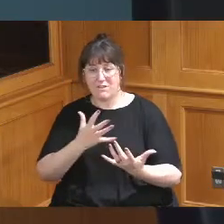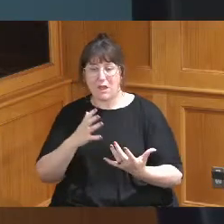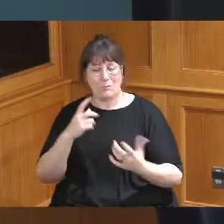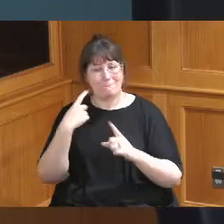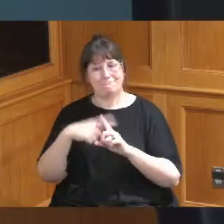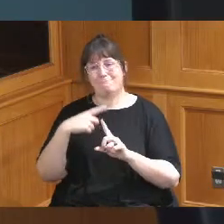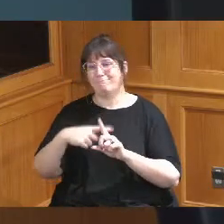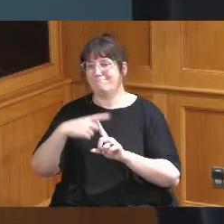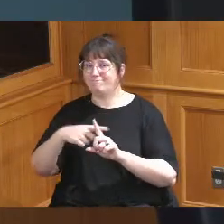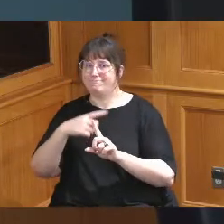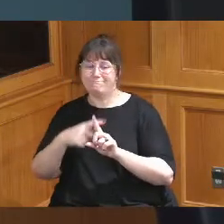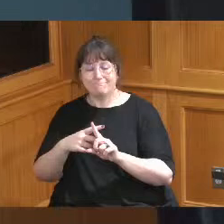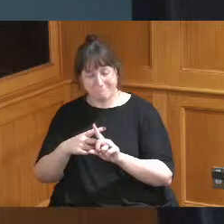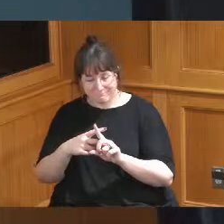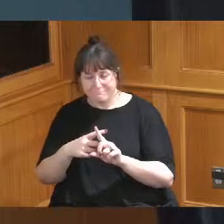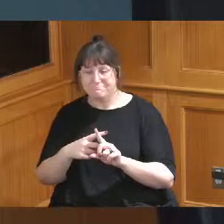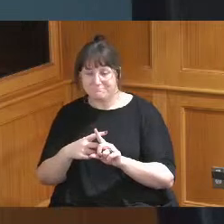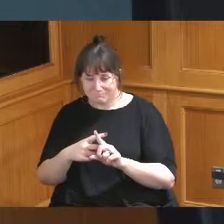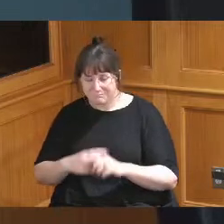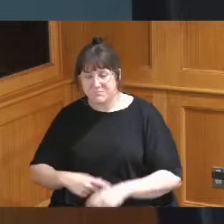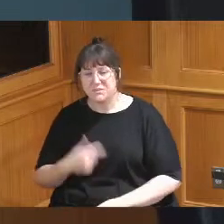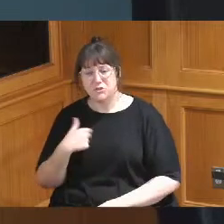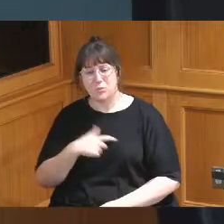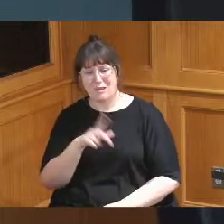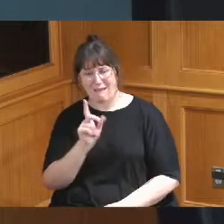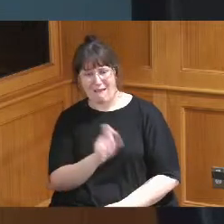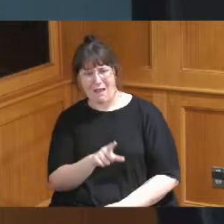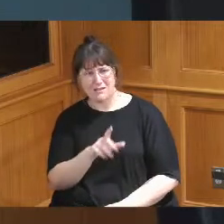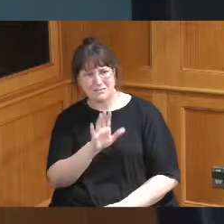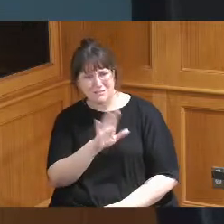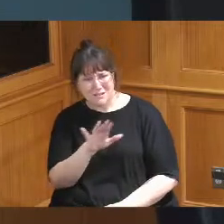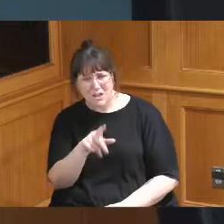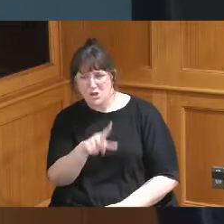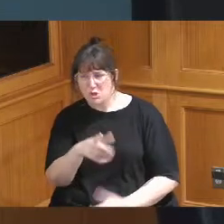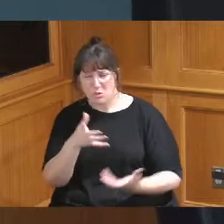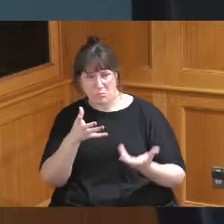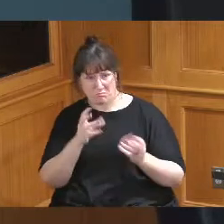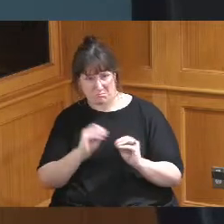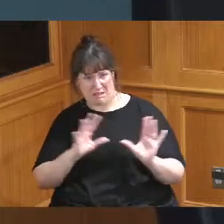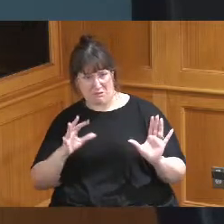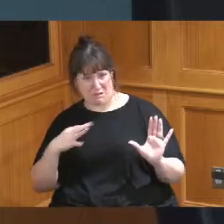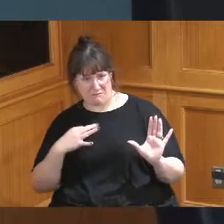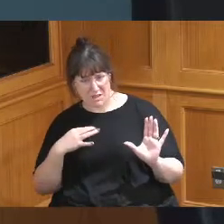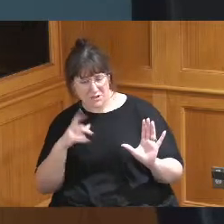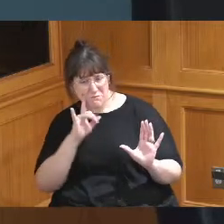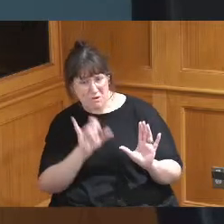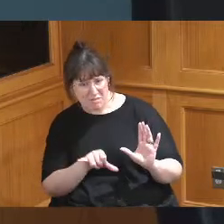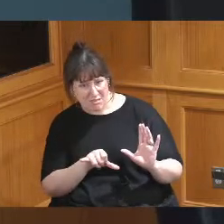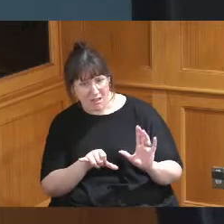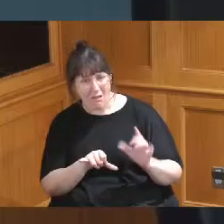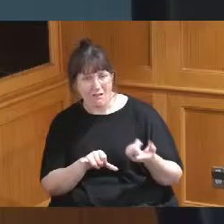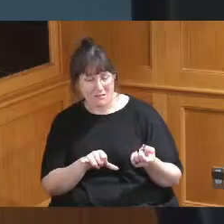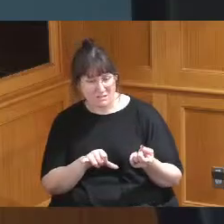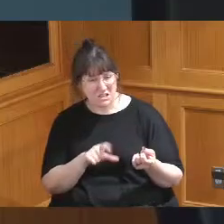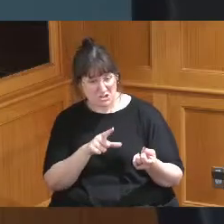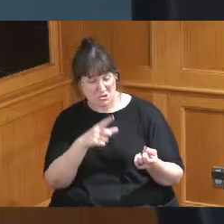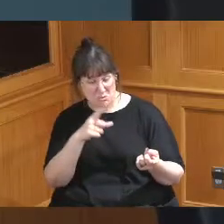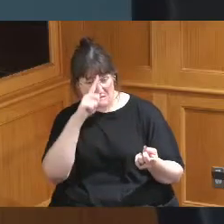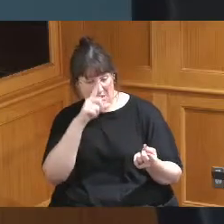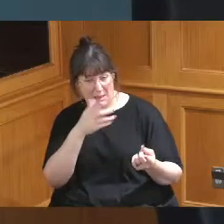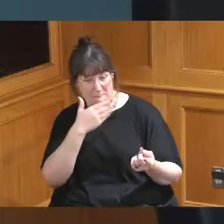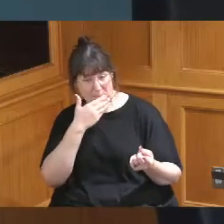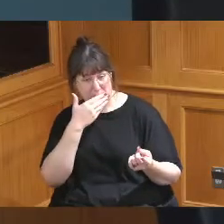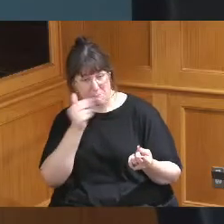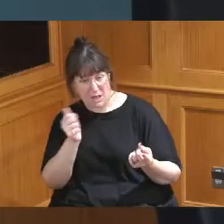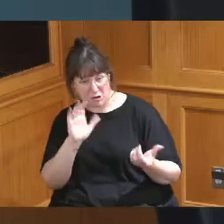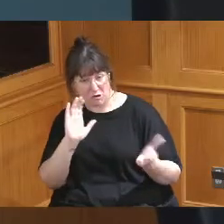And obviously, we asked them, you obviously volunteered to be in this unit. Is this better than what